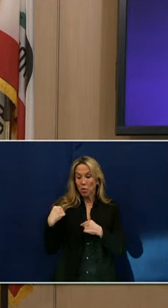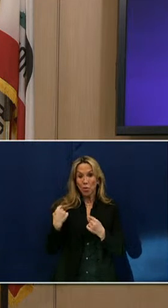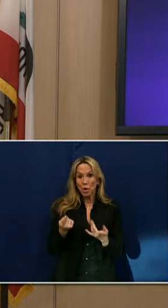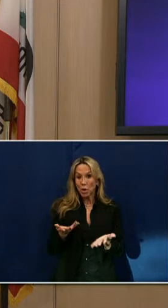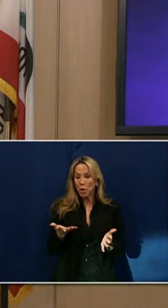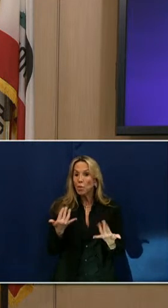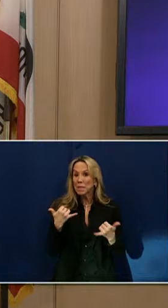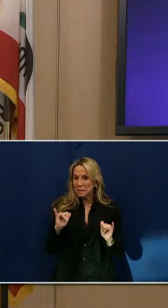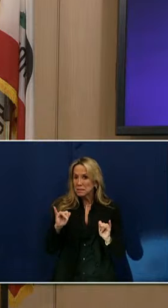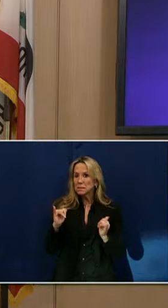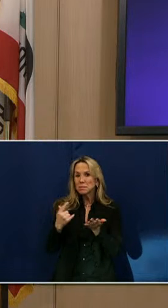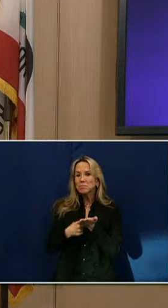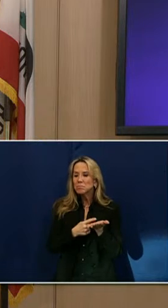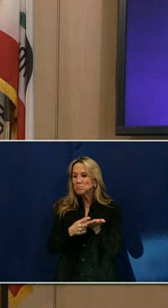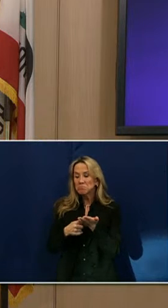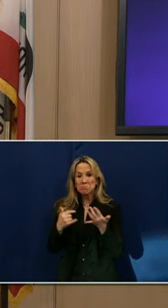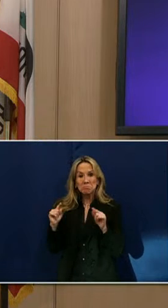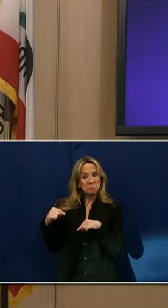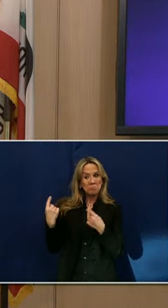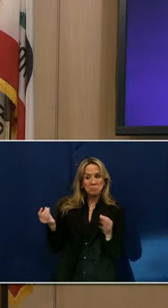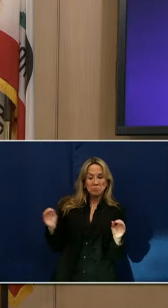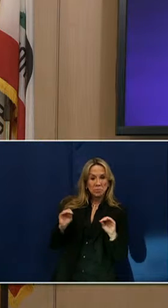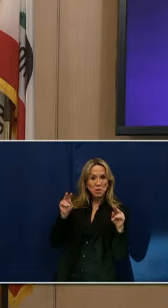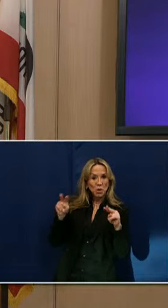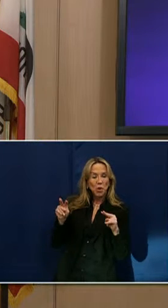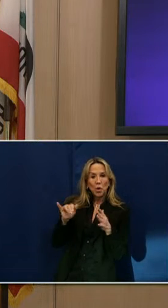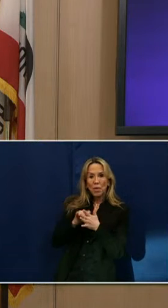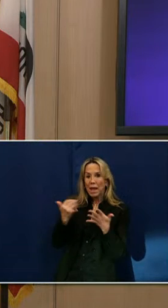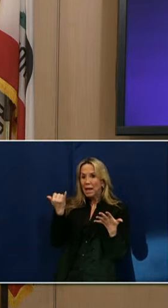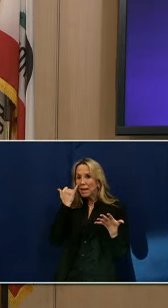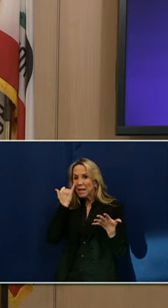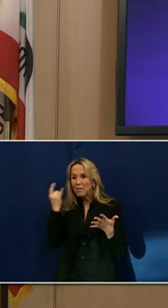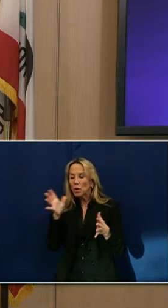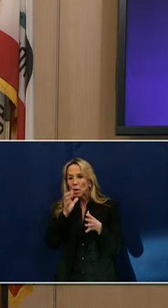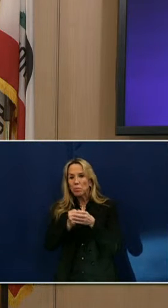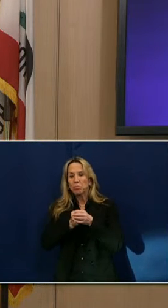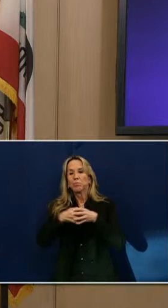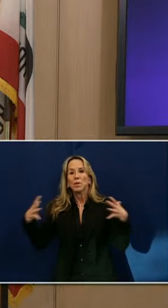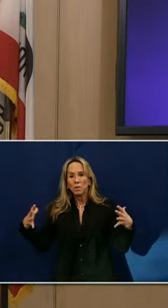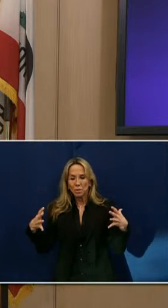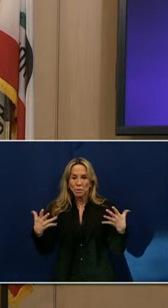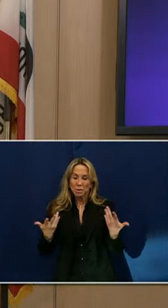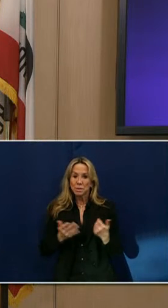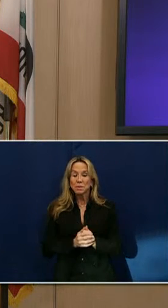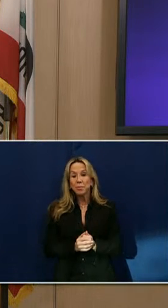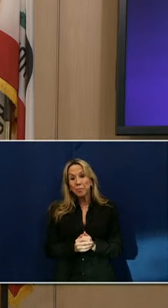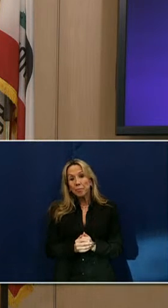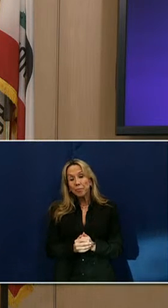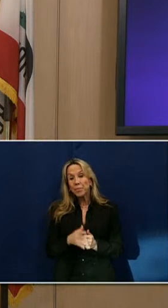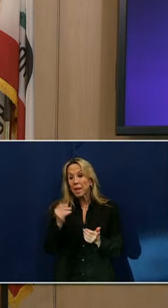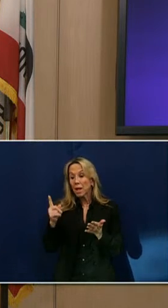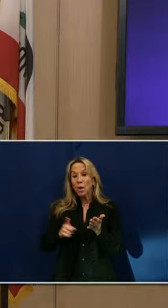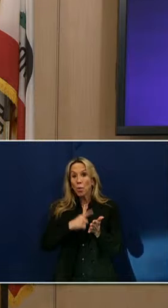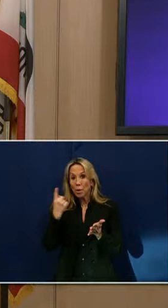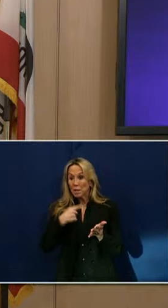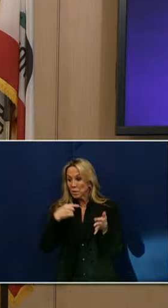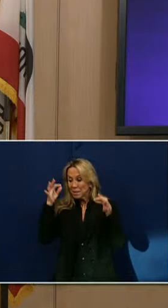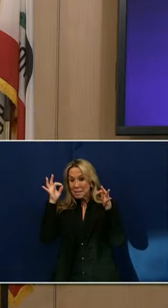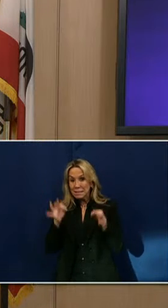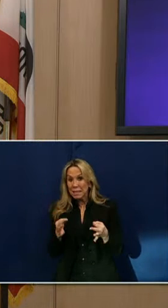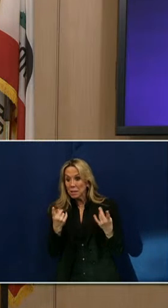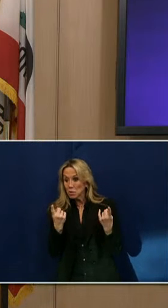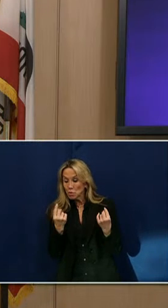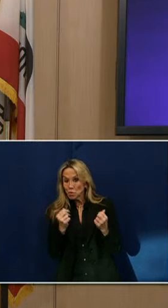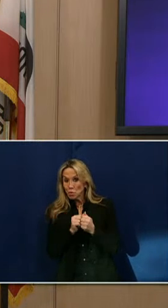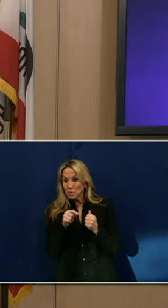a lot of conversations with many individuals about the most appropriate use for those beds. And once that determination is